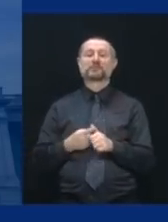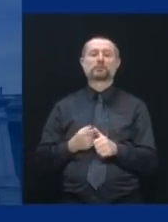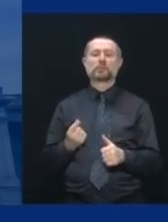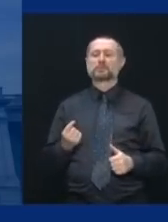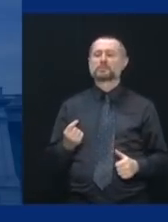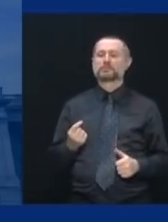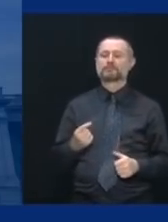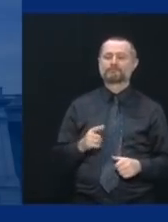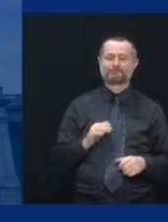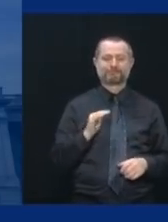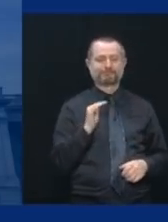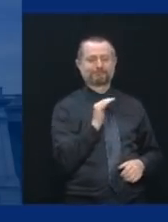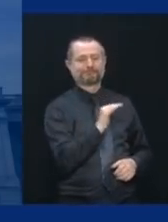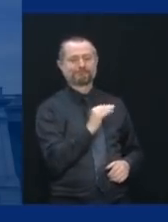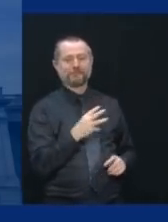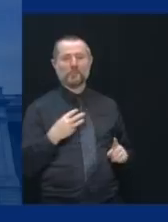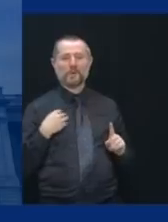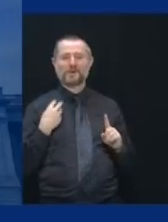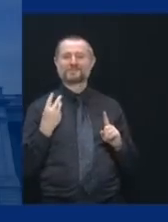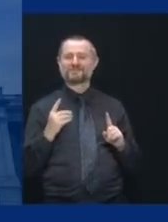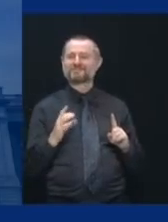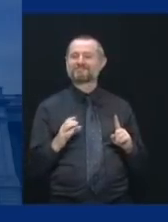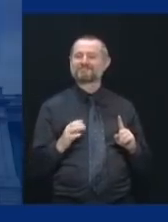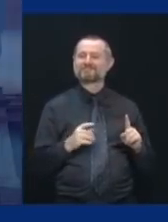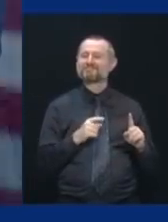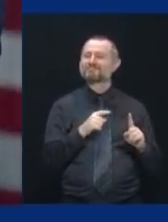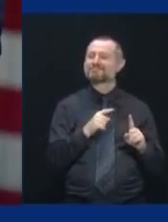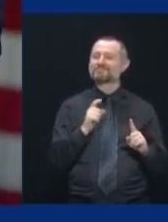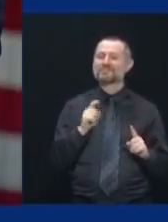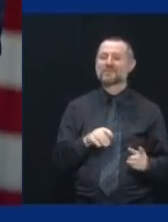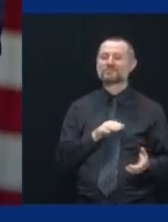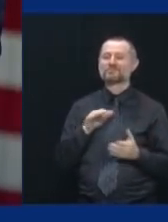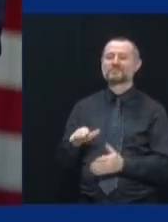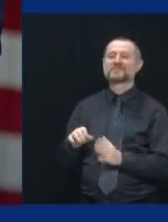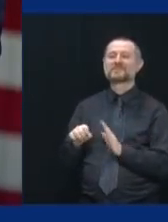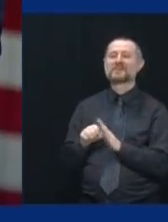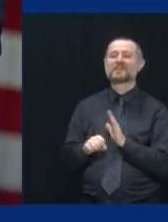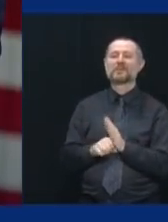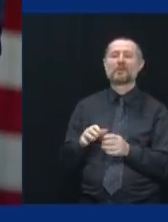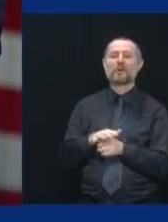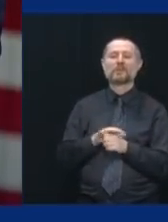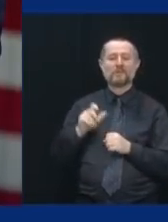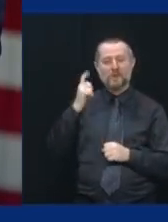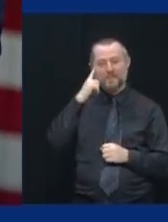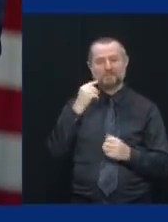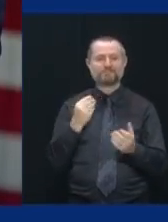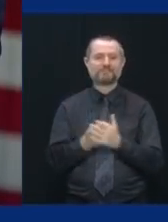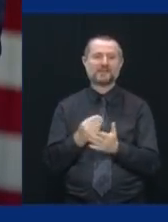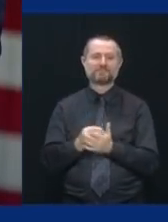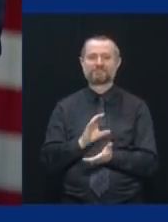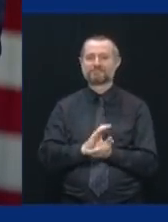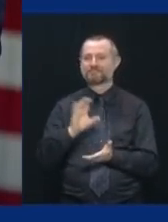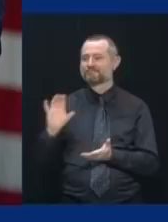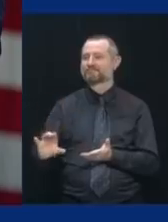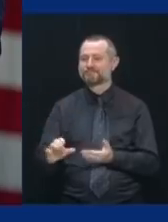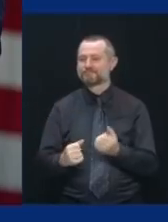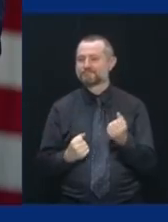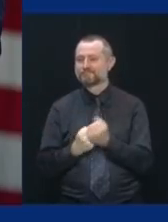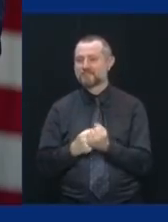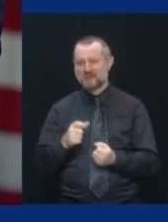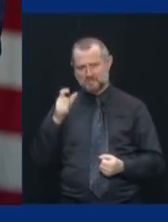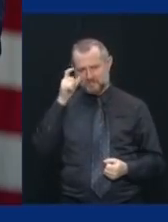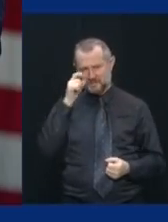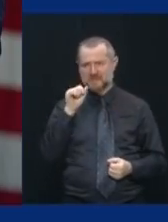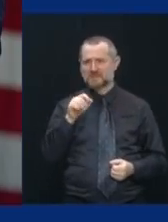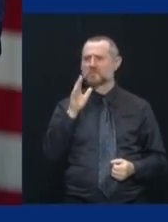need Washington to actually provide state and local relief. President Biden has promoted it and